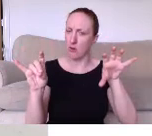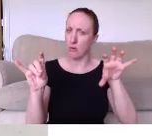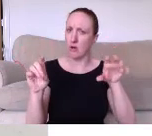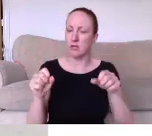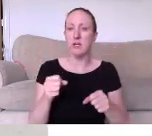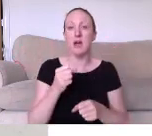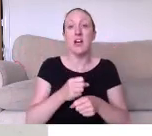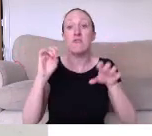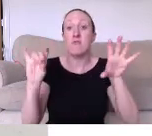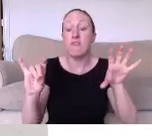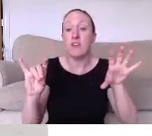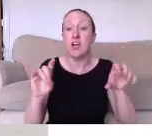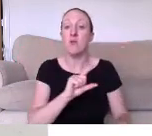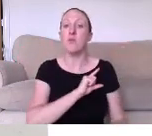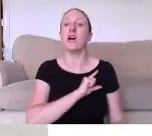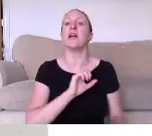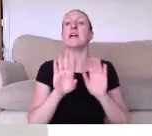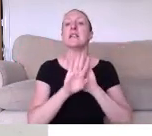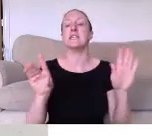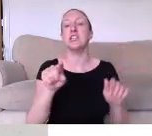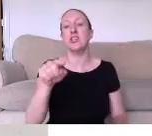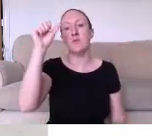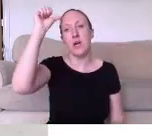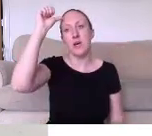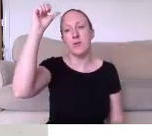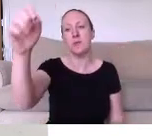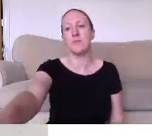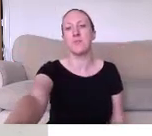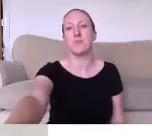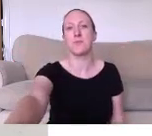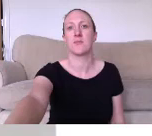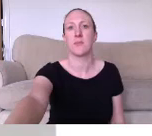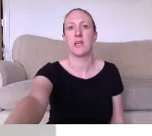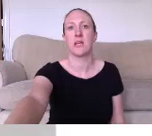Gruffalo?" "A Gruffalo? Why, didn't you know?